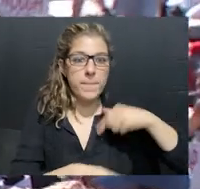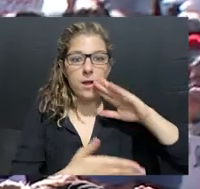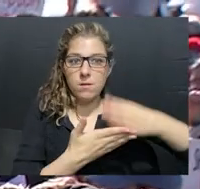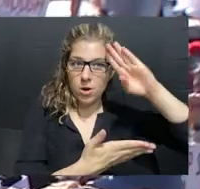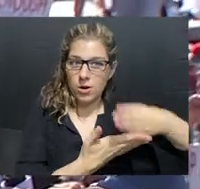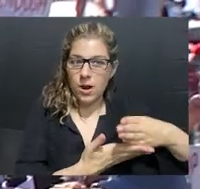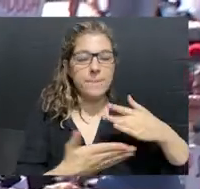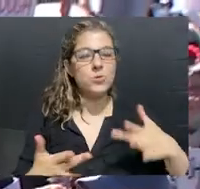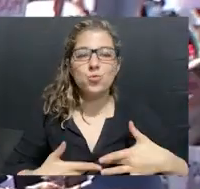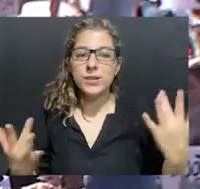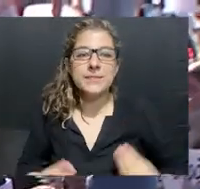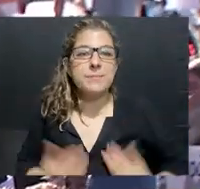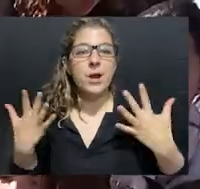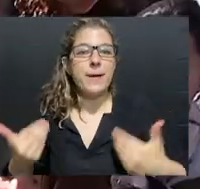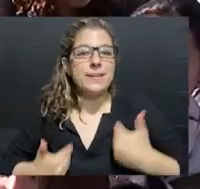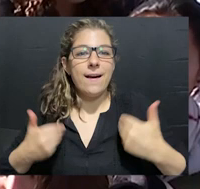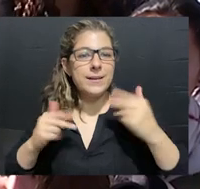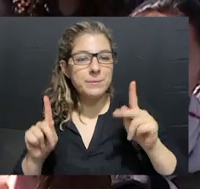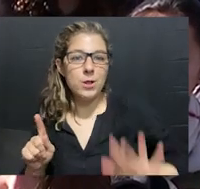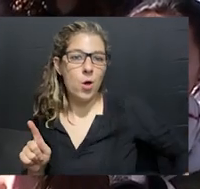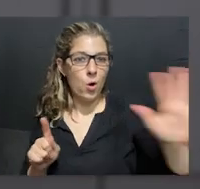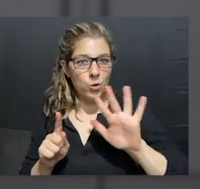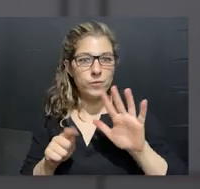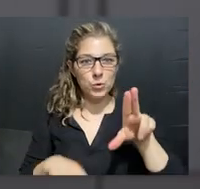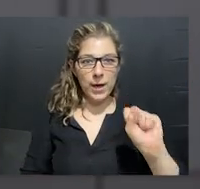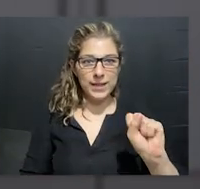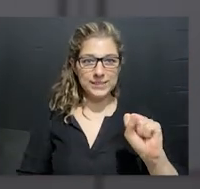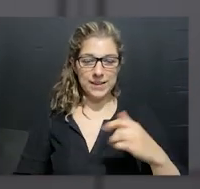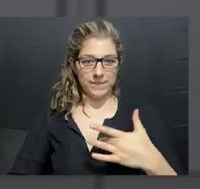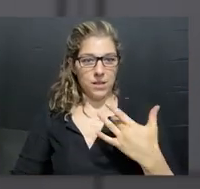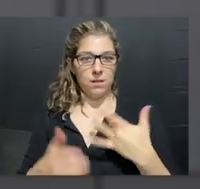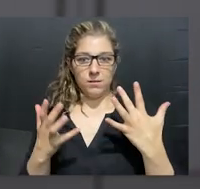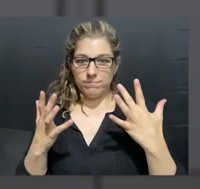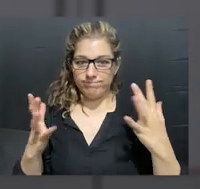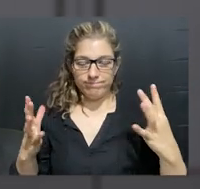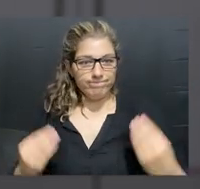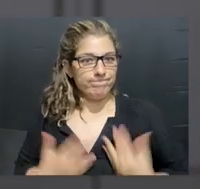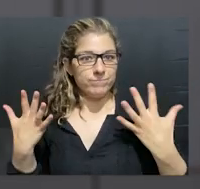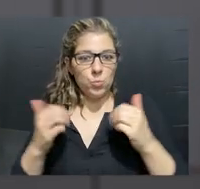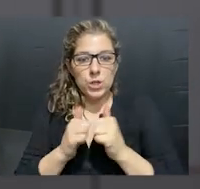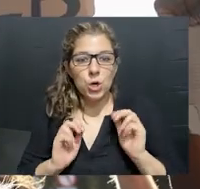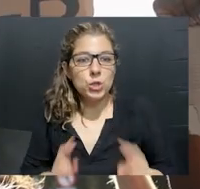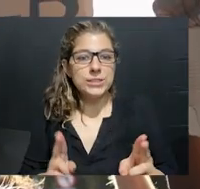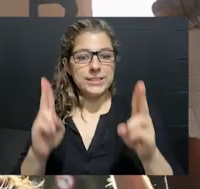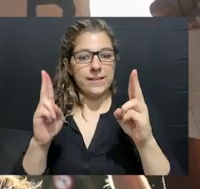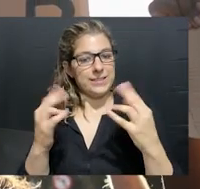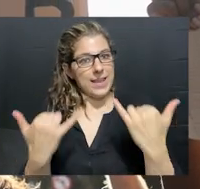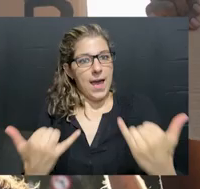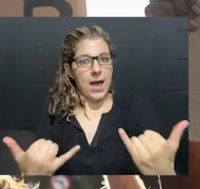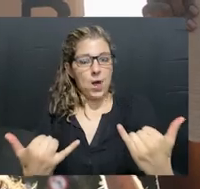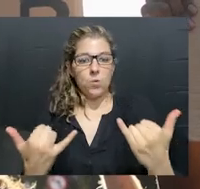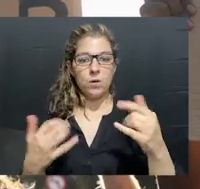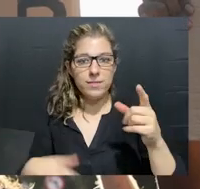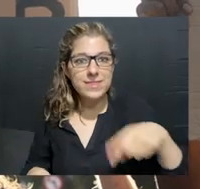really thrilled and inspired by the young people across this country feel galvanized with the fierce urgency of now.